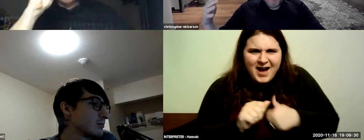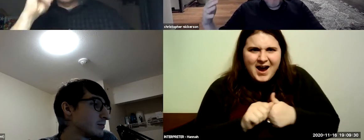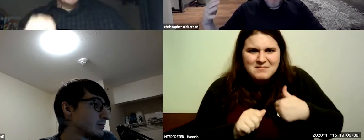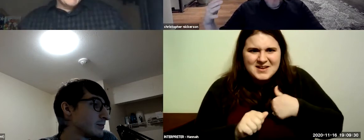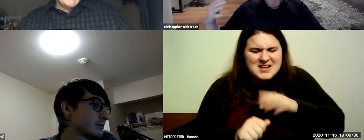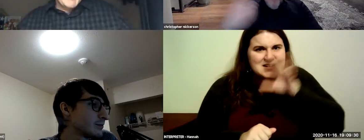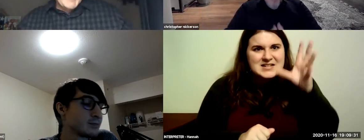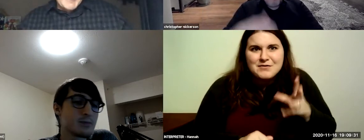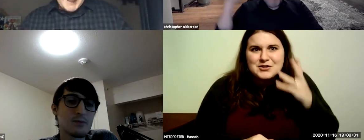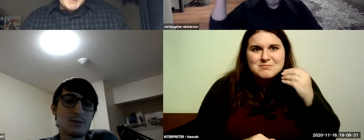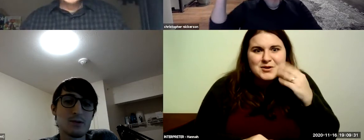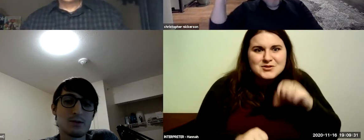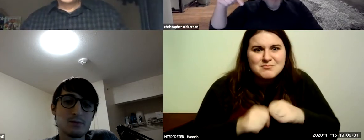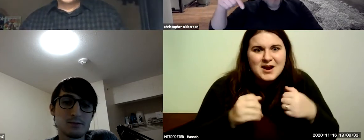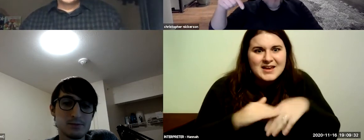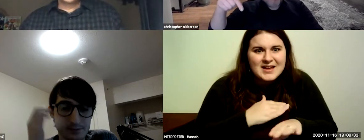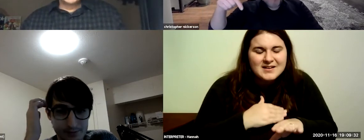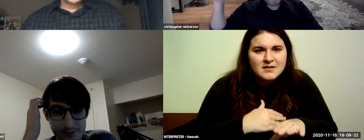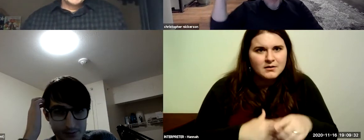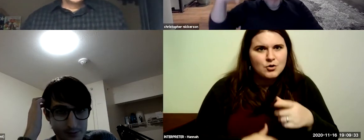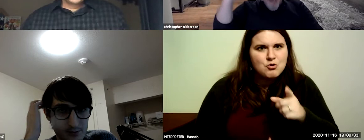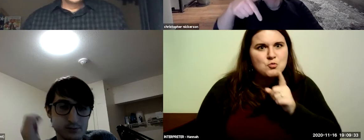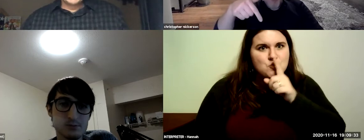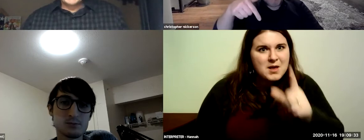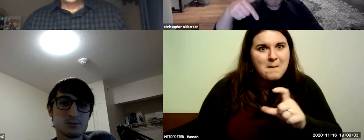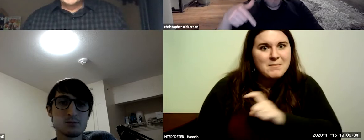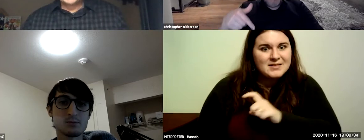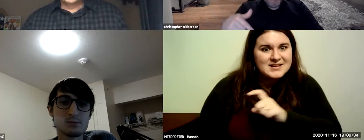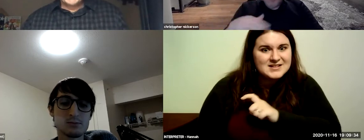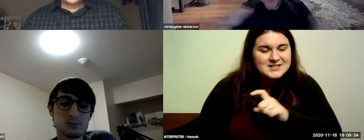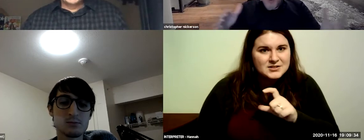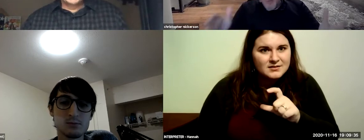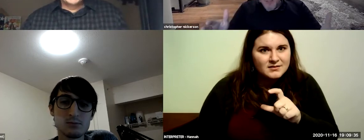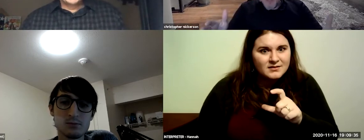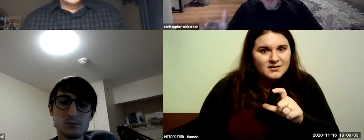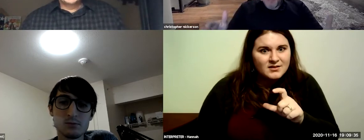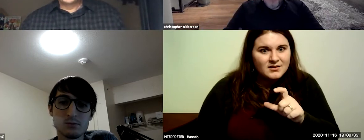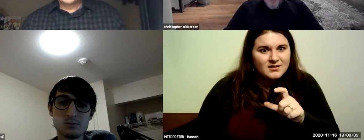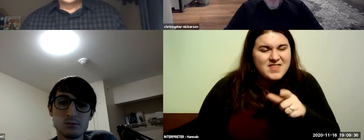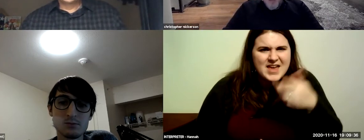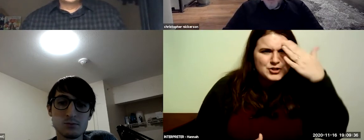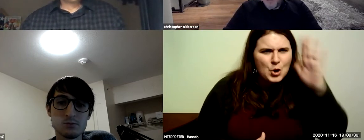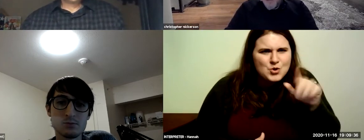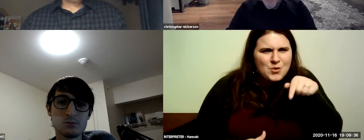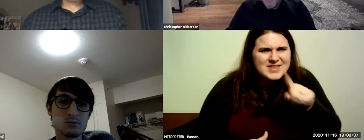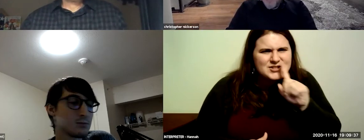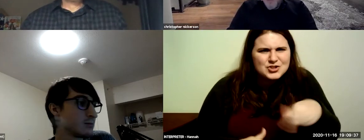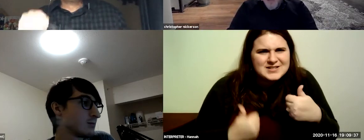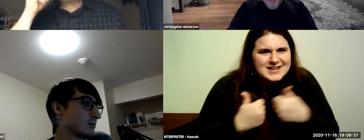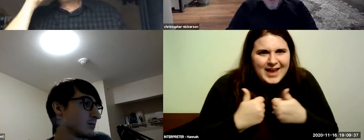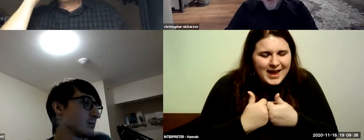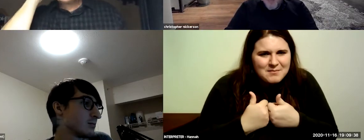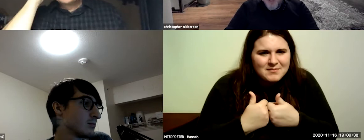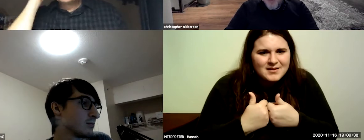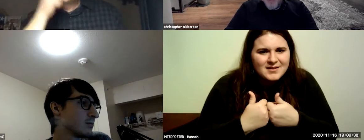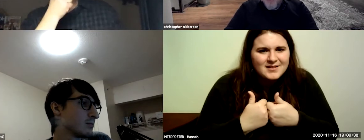this stuff, but I have like real police officers who really have guns who don't know that it's a game. And it